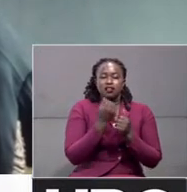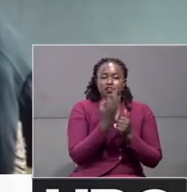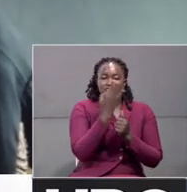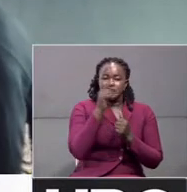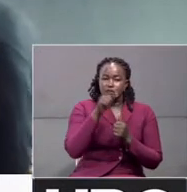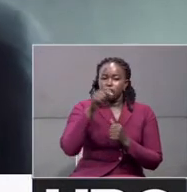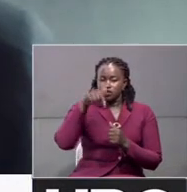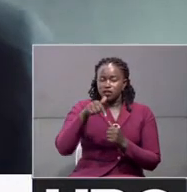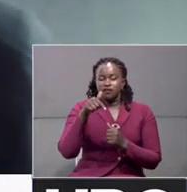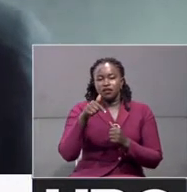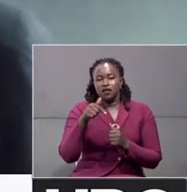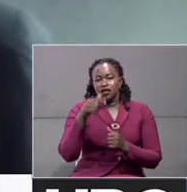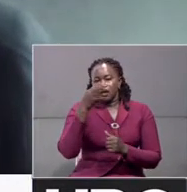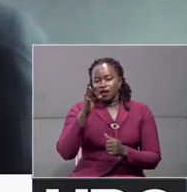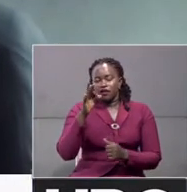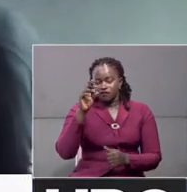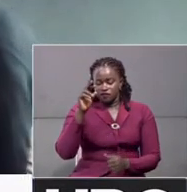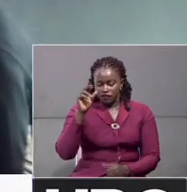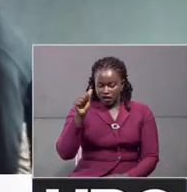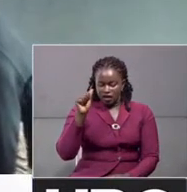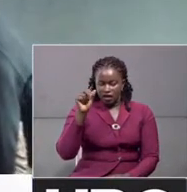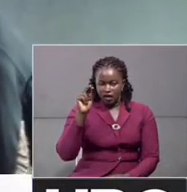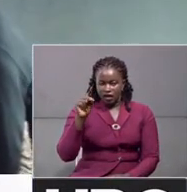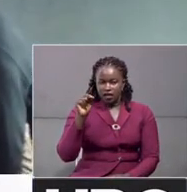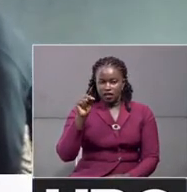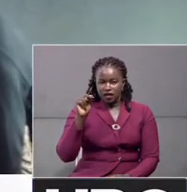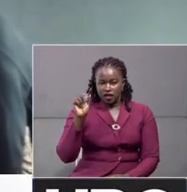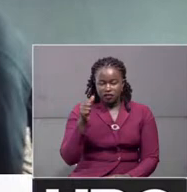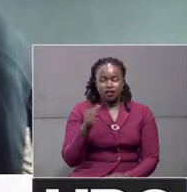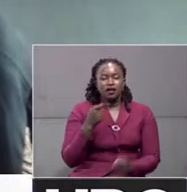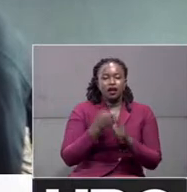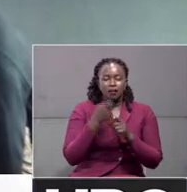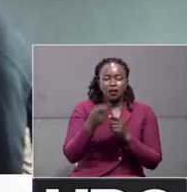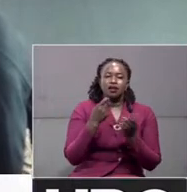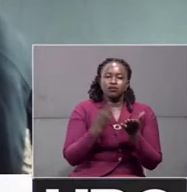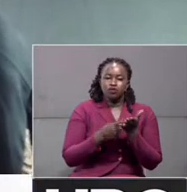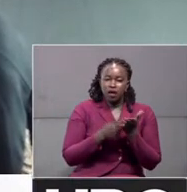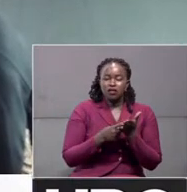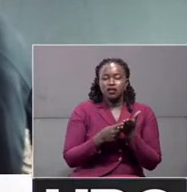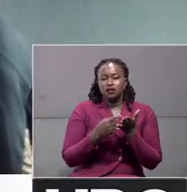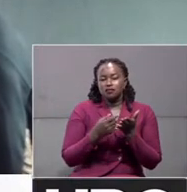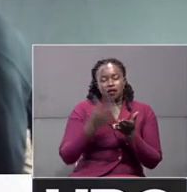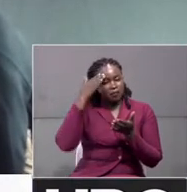the ANS in Kampala, Uganda, were found to be living with HIV.